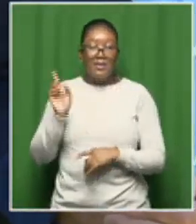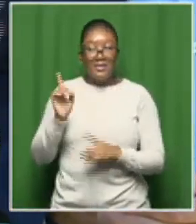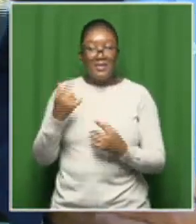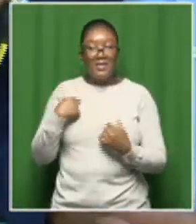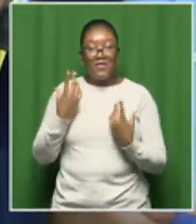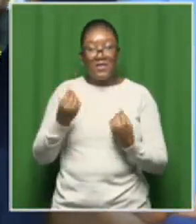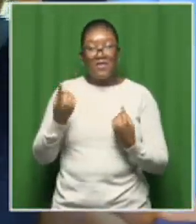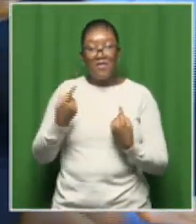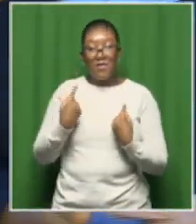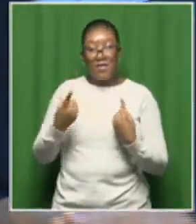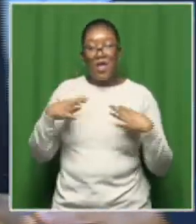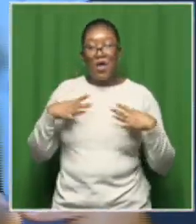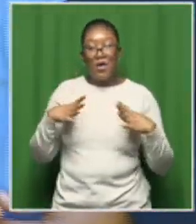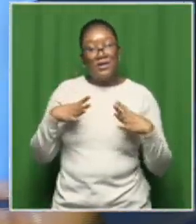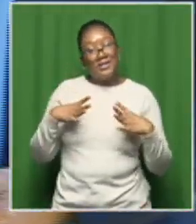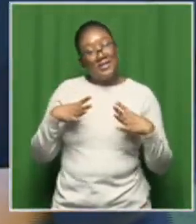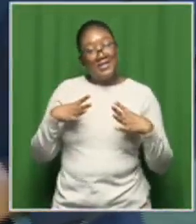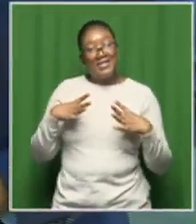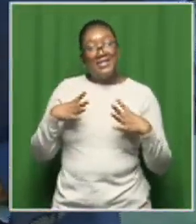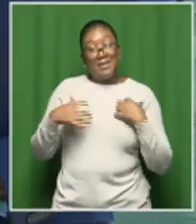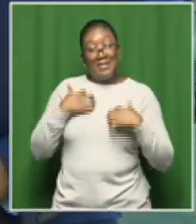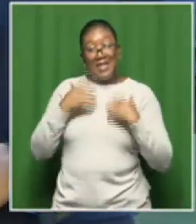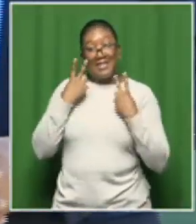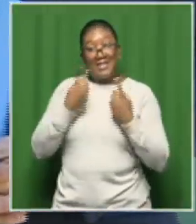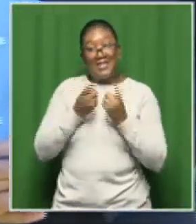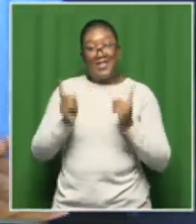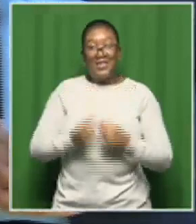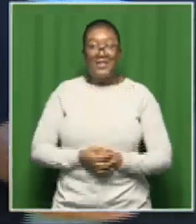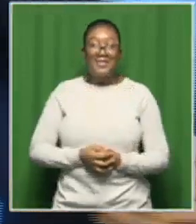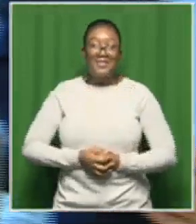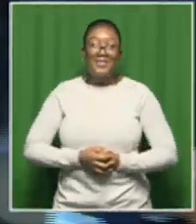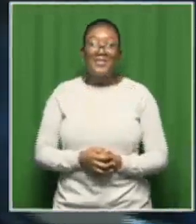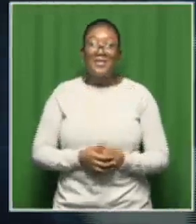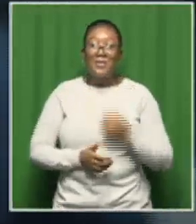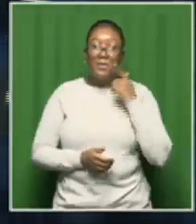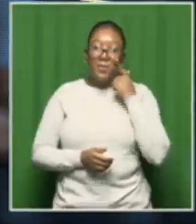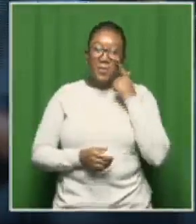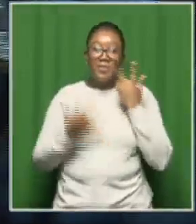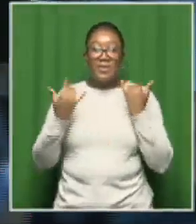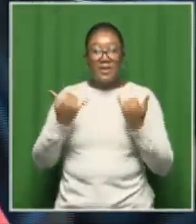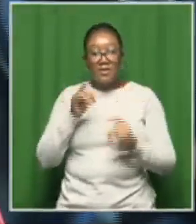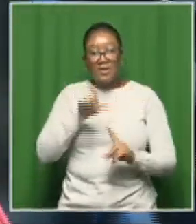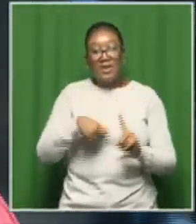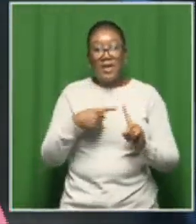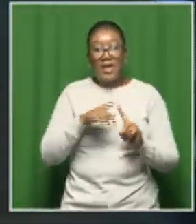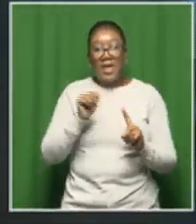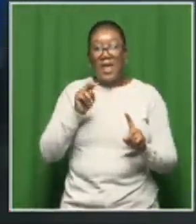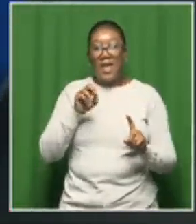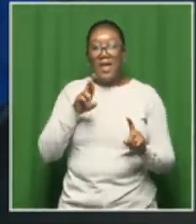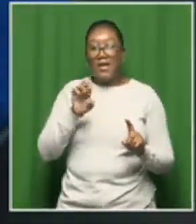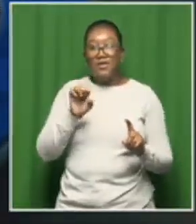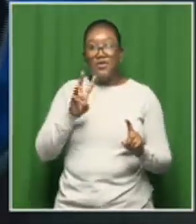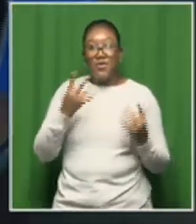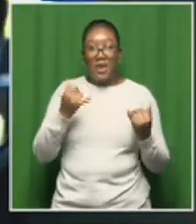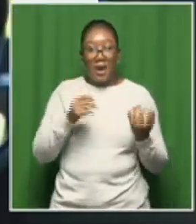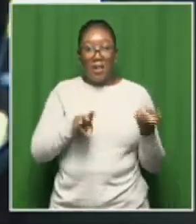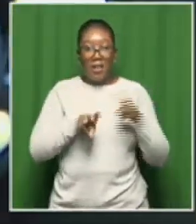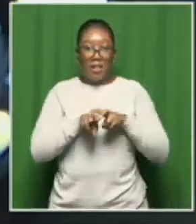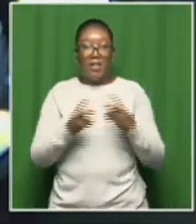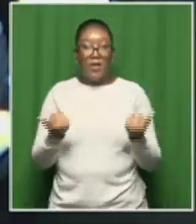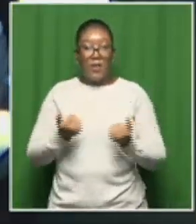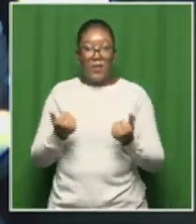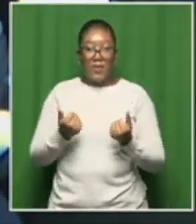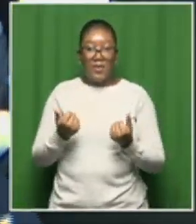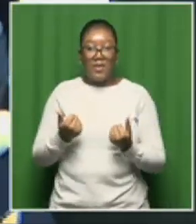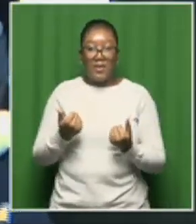festive season. Absolute pleasure. Looking forward to seeing you as well. All right, that's Andrew Richards. He is the MD. Ooh, Mark Haskins. Hold on. Andrew,